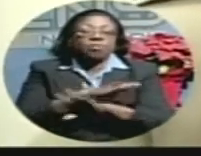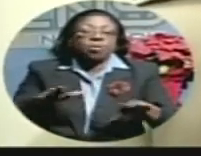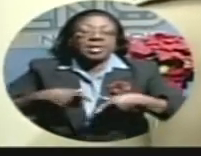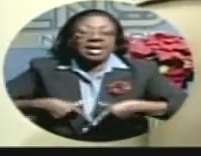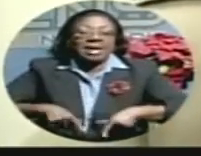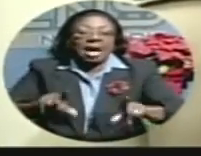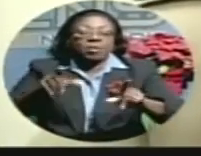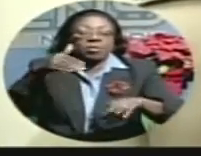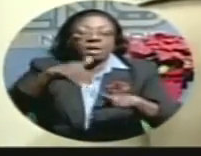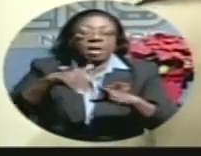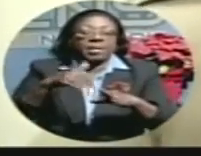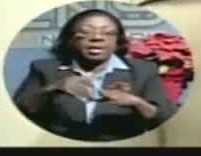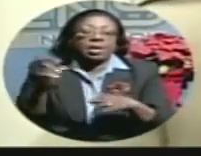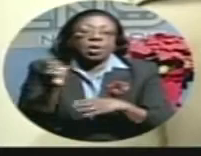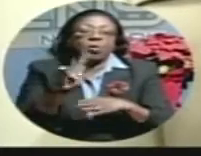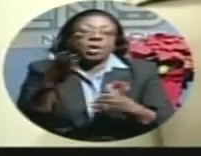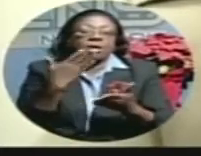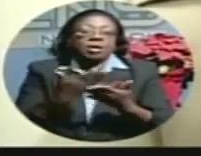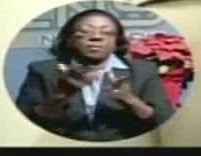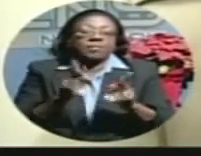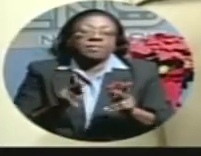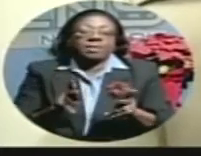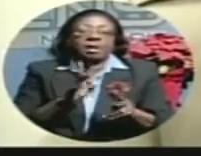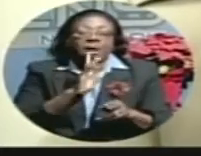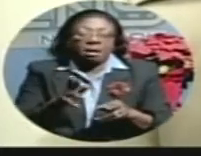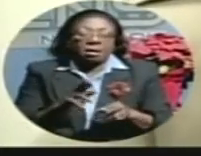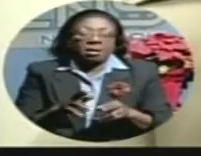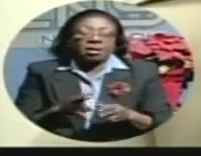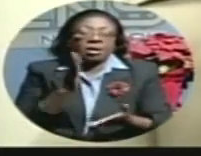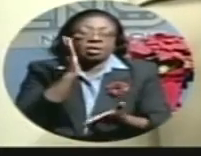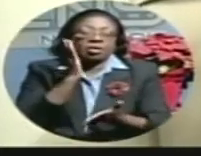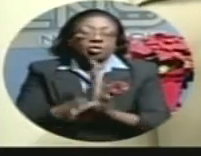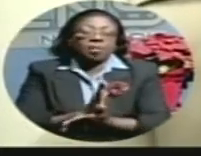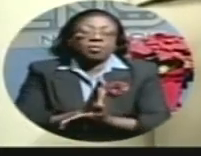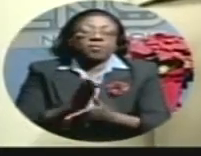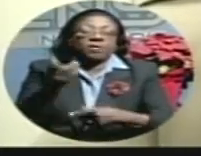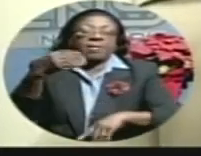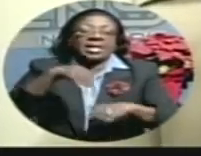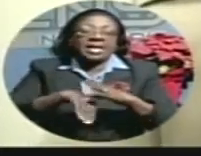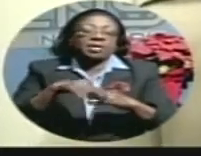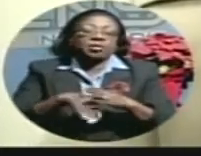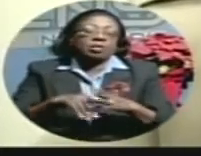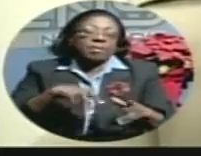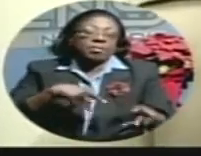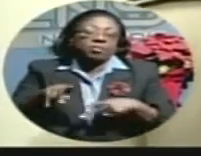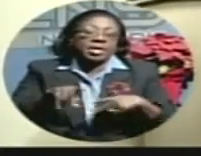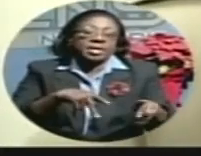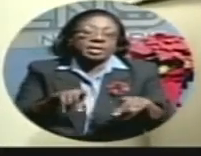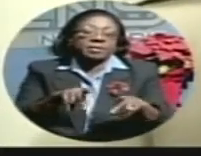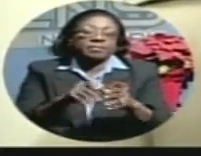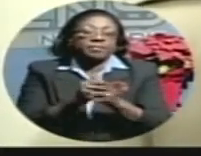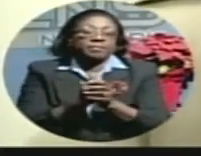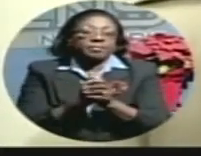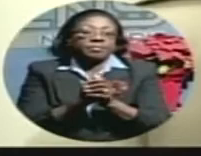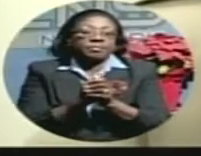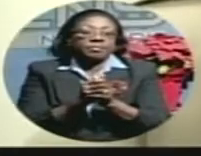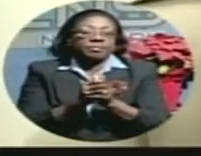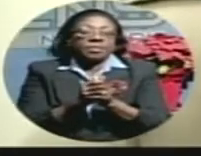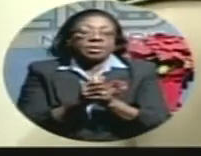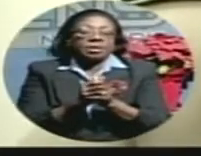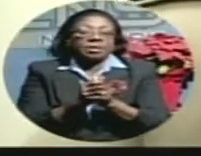mischief. We will put a stop to that right there at the border, to make sure that you watch Junkanoo another time when you've proven that